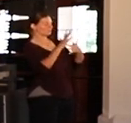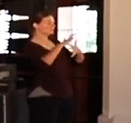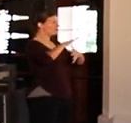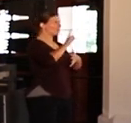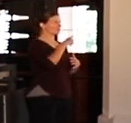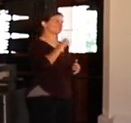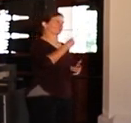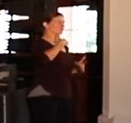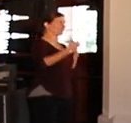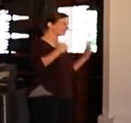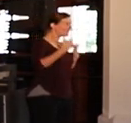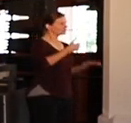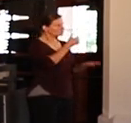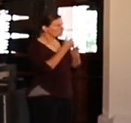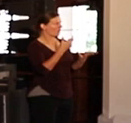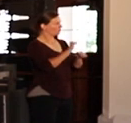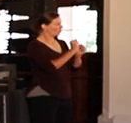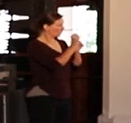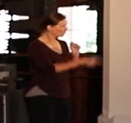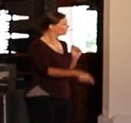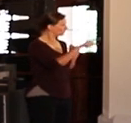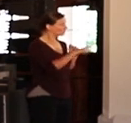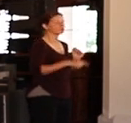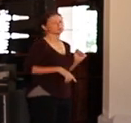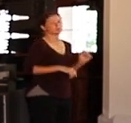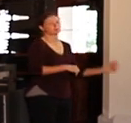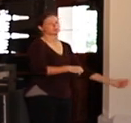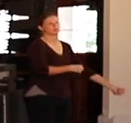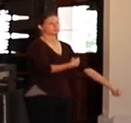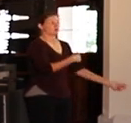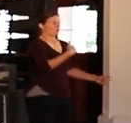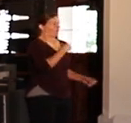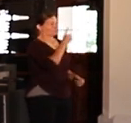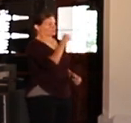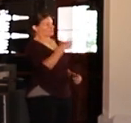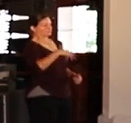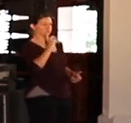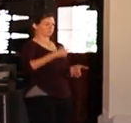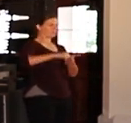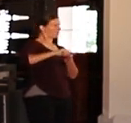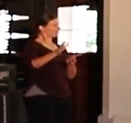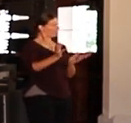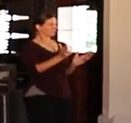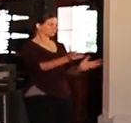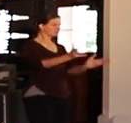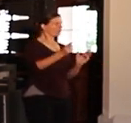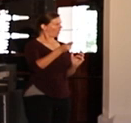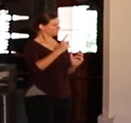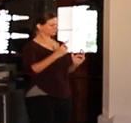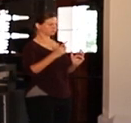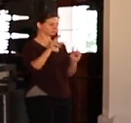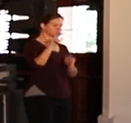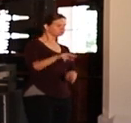so excited you're here and they're ready to help. And I have to say, I was just so impressed with the unbelievable